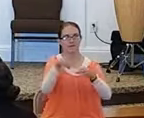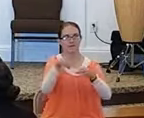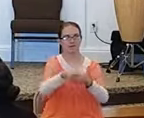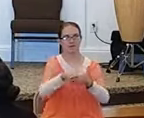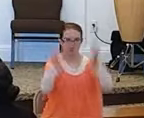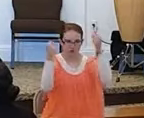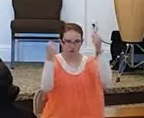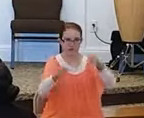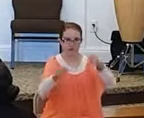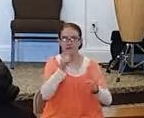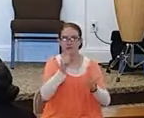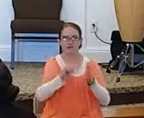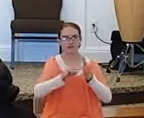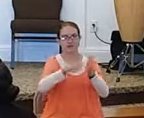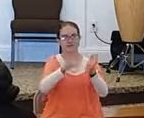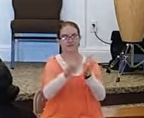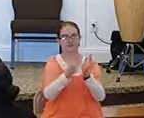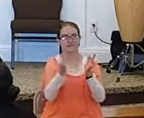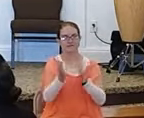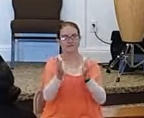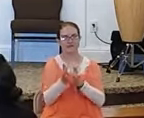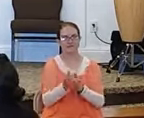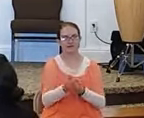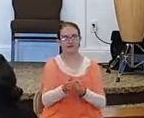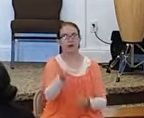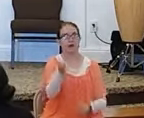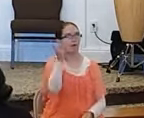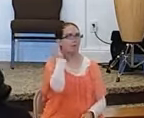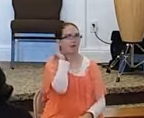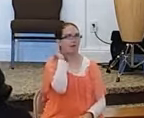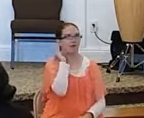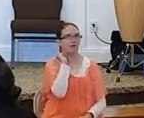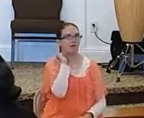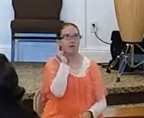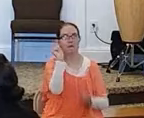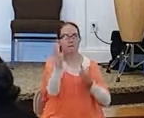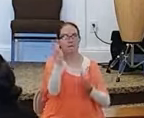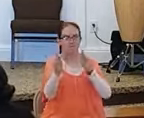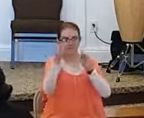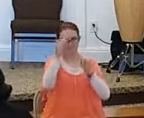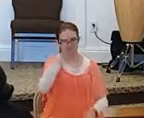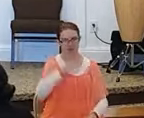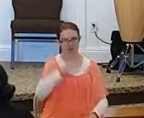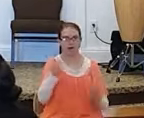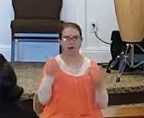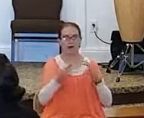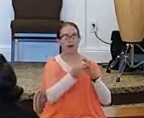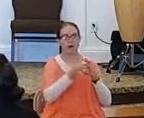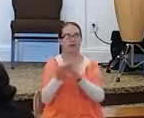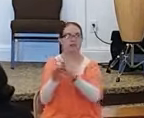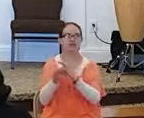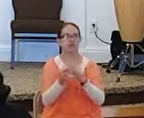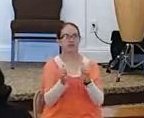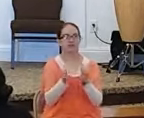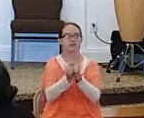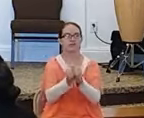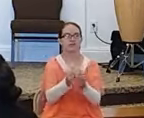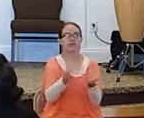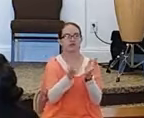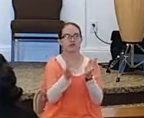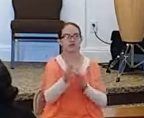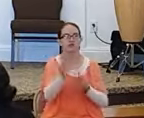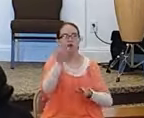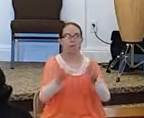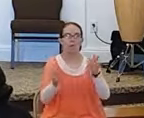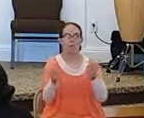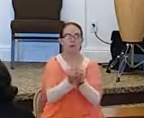trying to disprove Jesus. Amen. Who he was. But these guys already had a relationship with Jesus. They walked